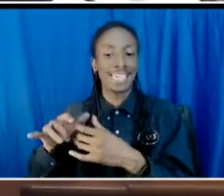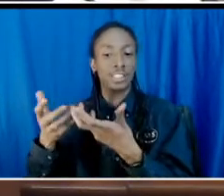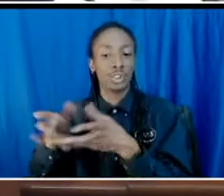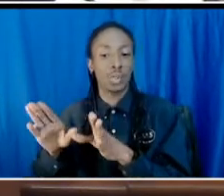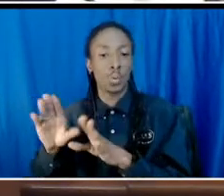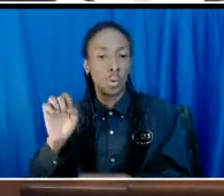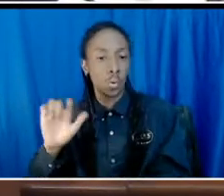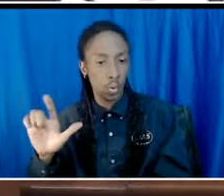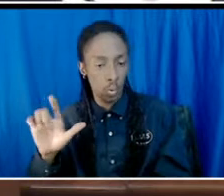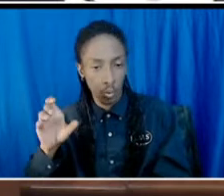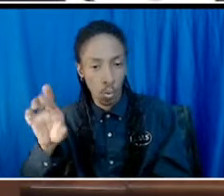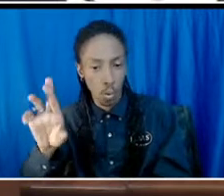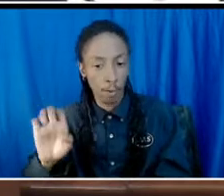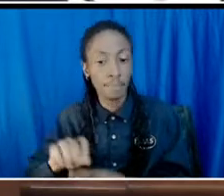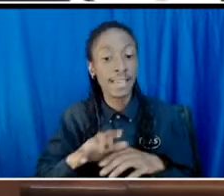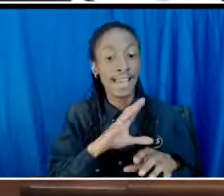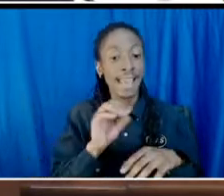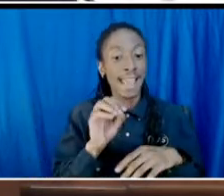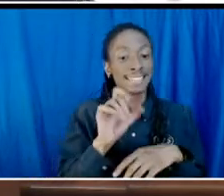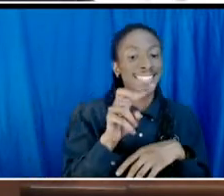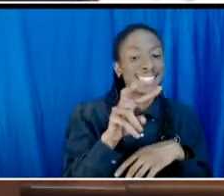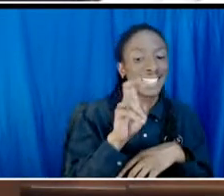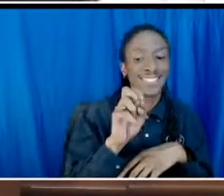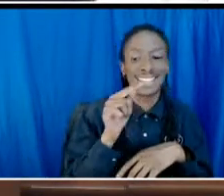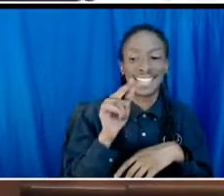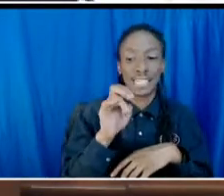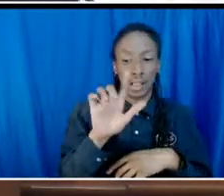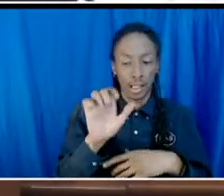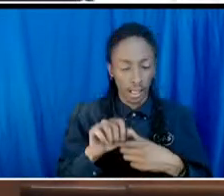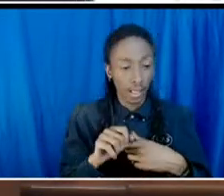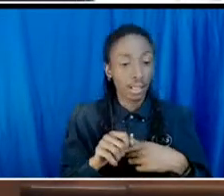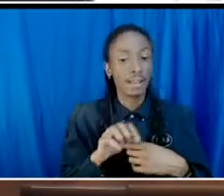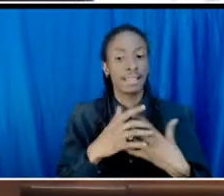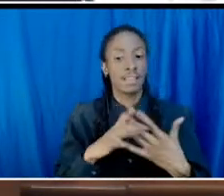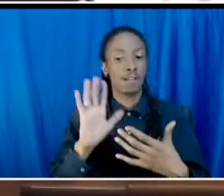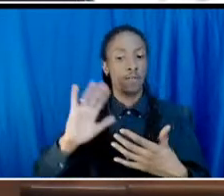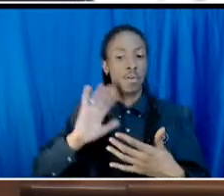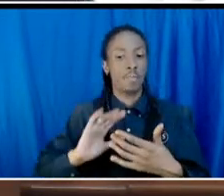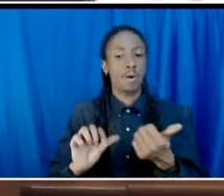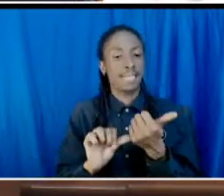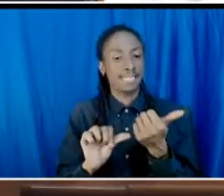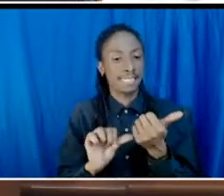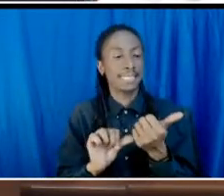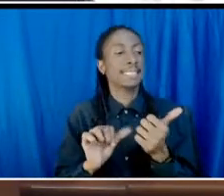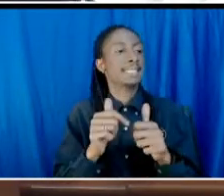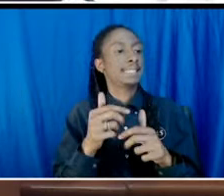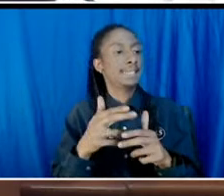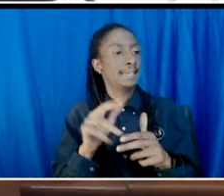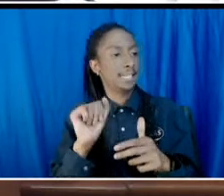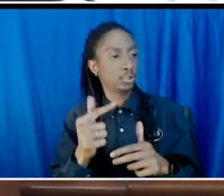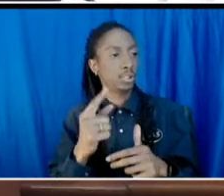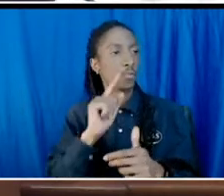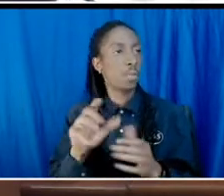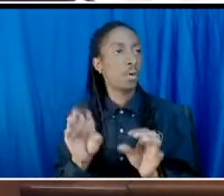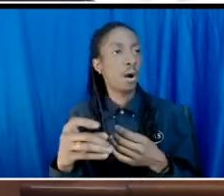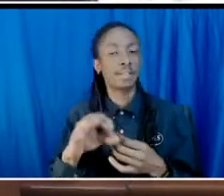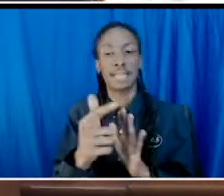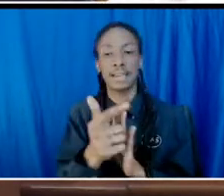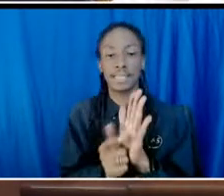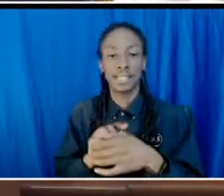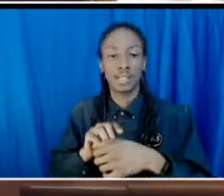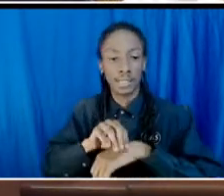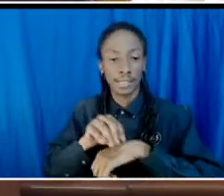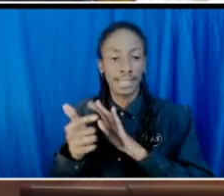Stephen Engel, the former Assistant Attorney General for the Office of Legal Counsel. He was nominated by the